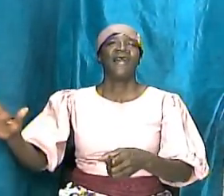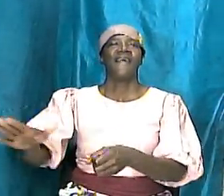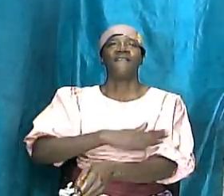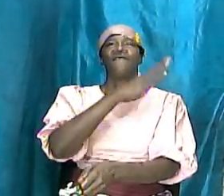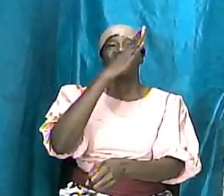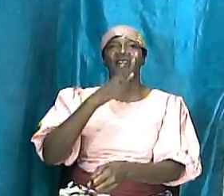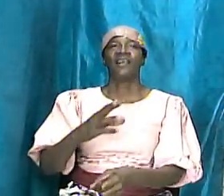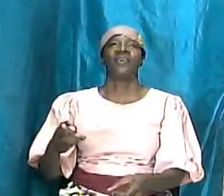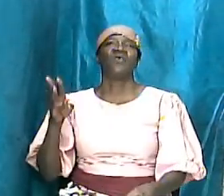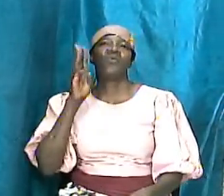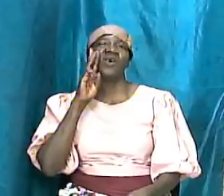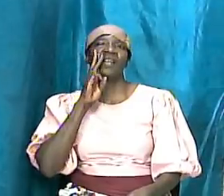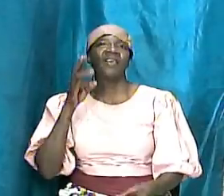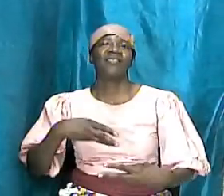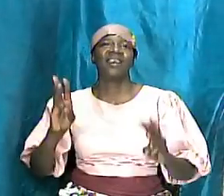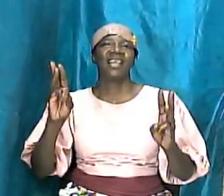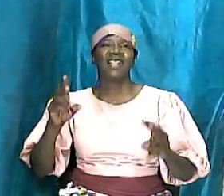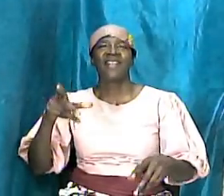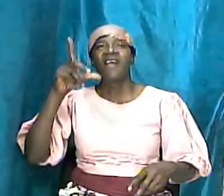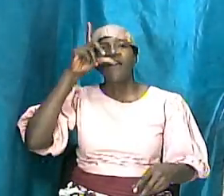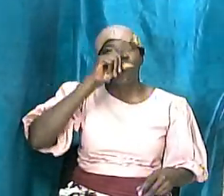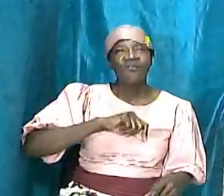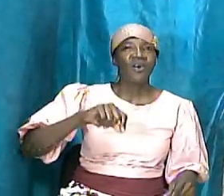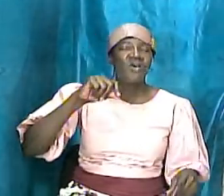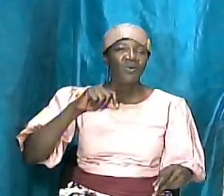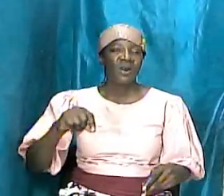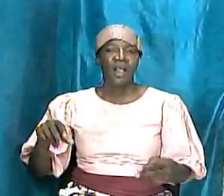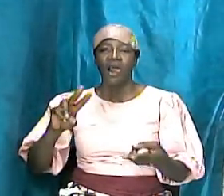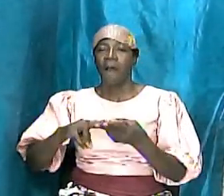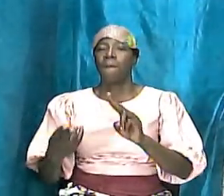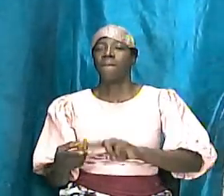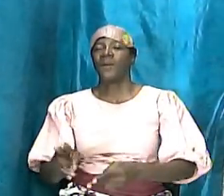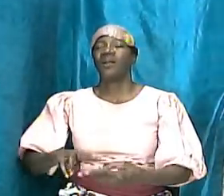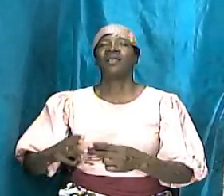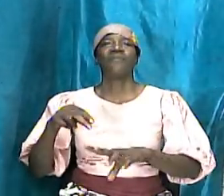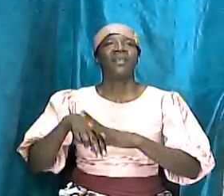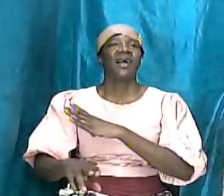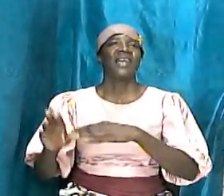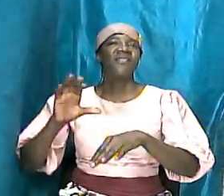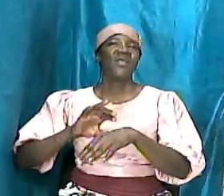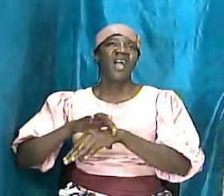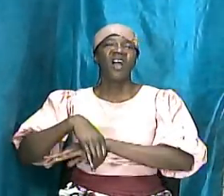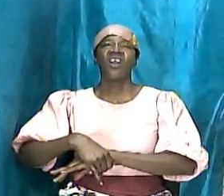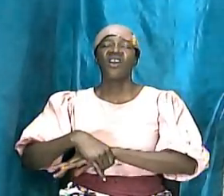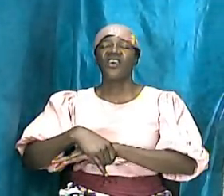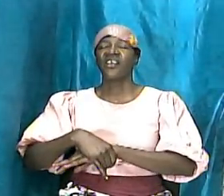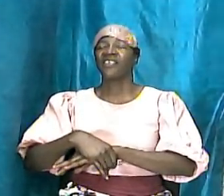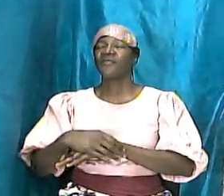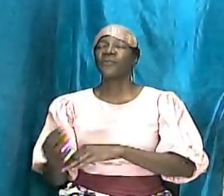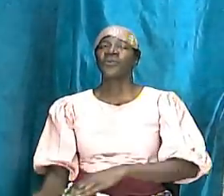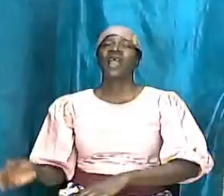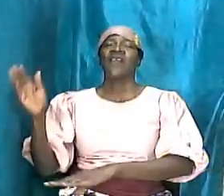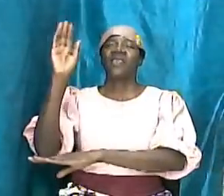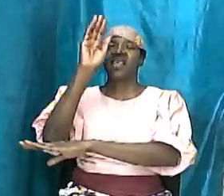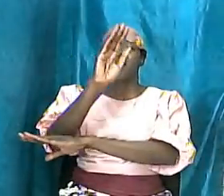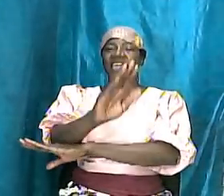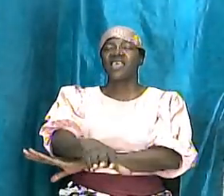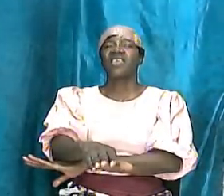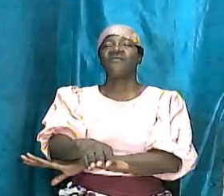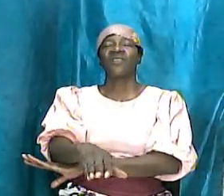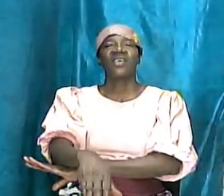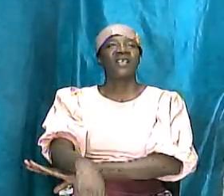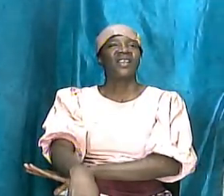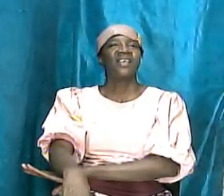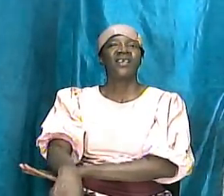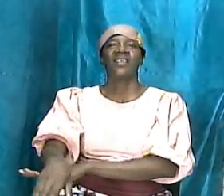fowl multiply in the earth. And the evening